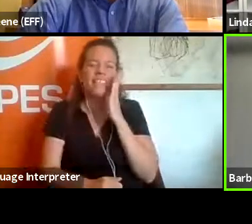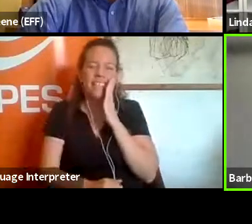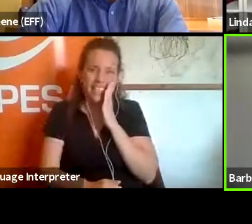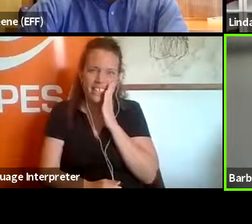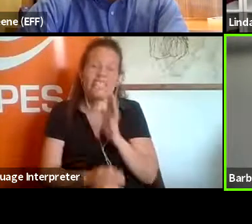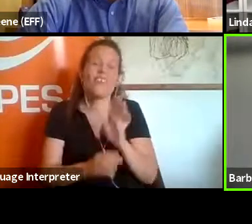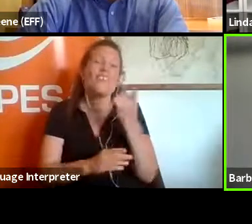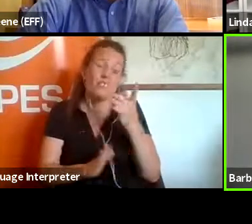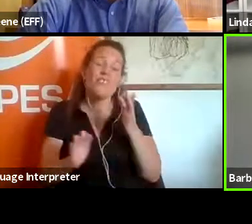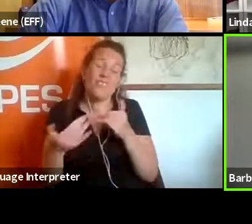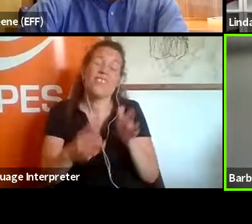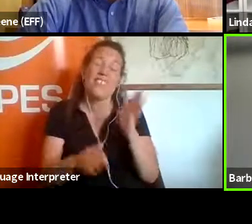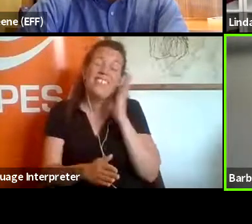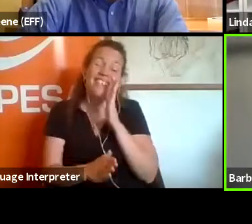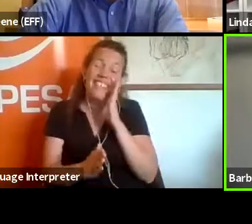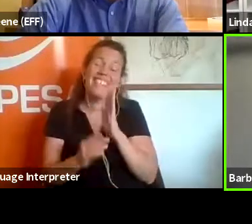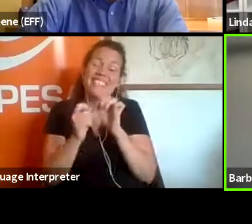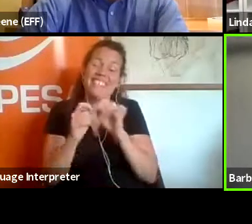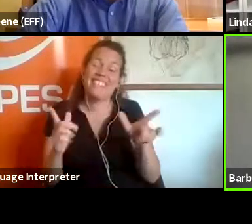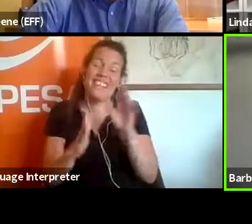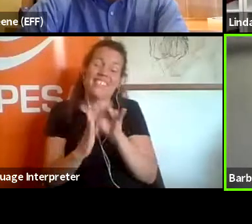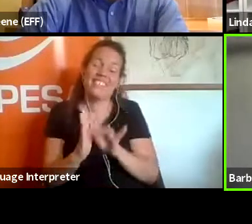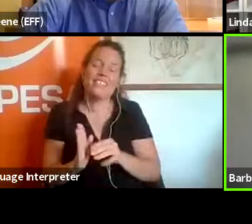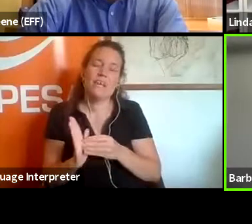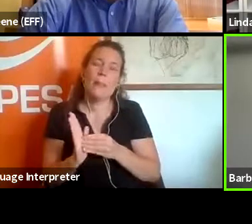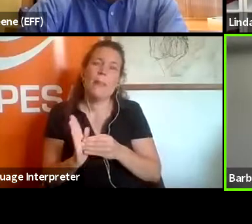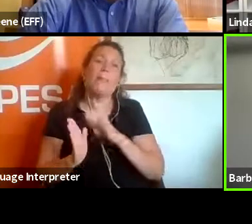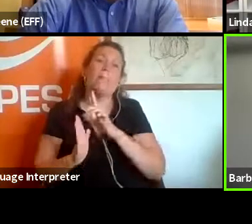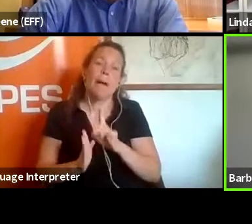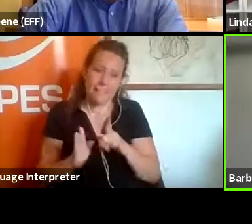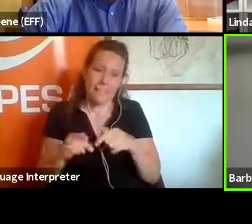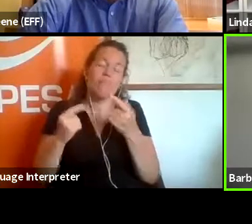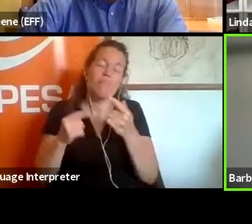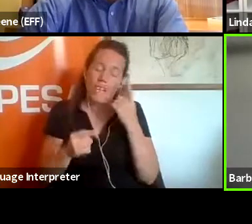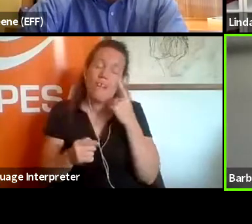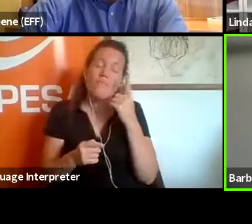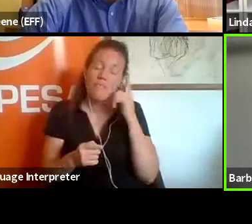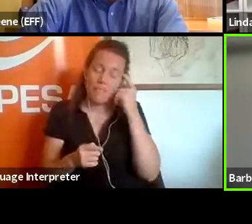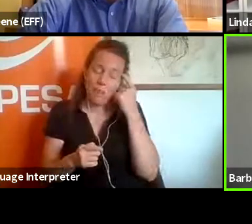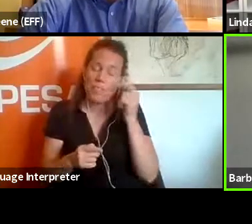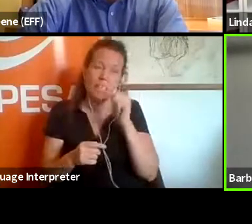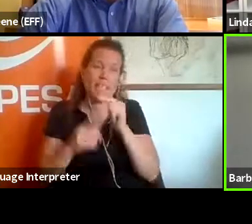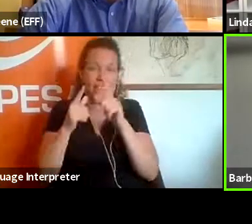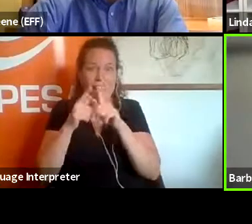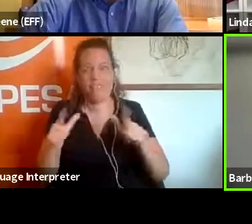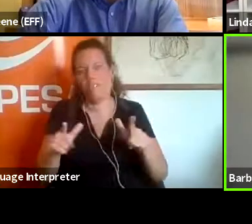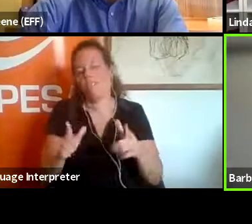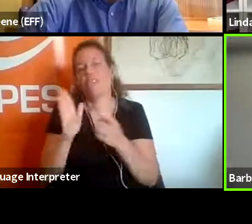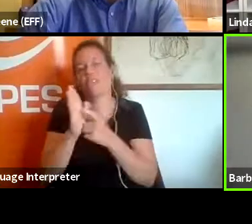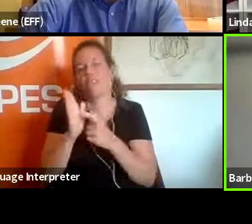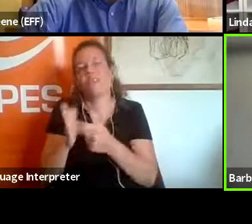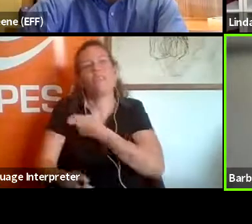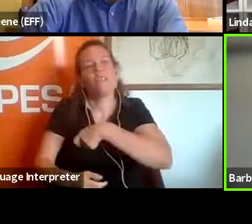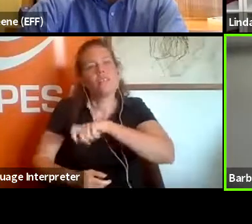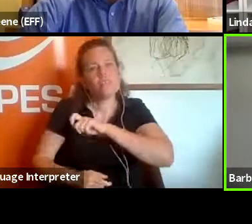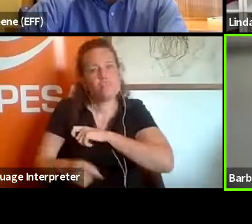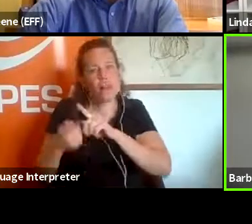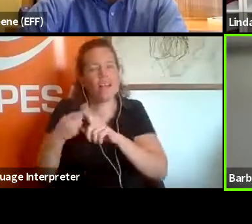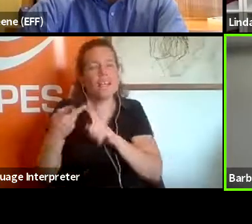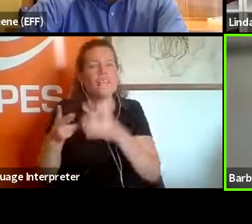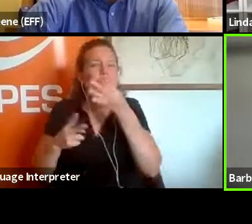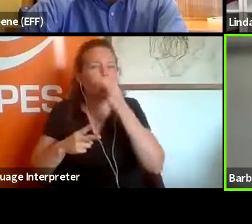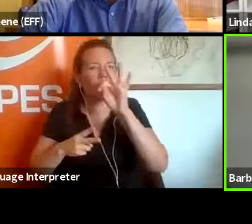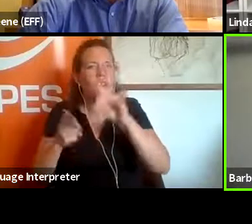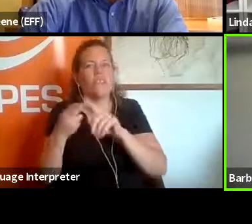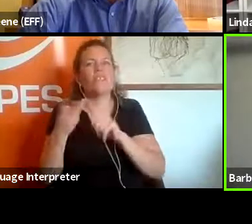is going to be in English, but we are looking at languages as well, particularly like the Spanish, French,